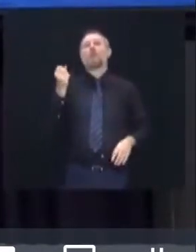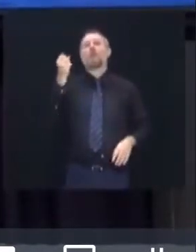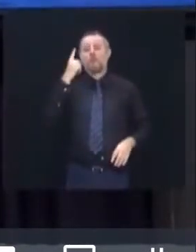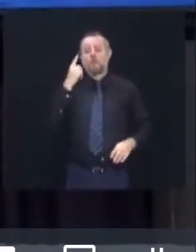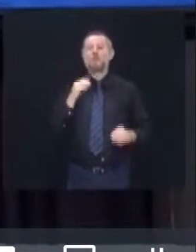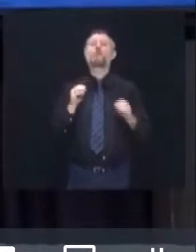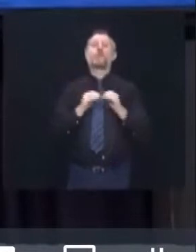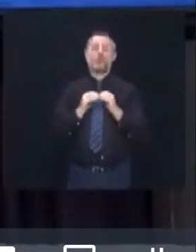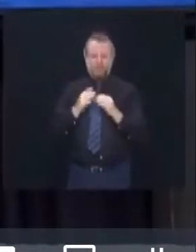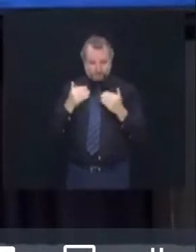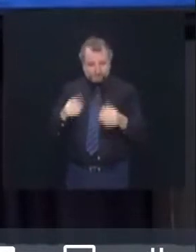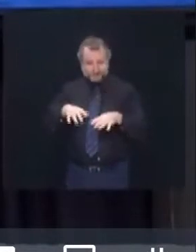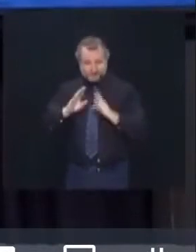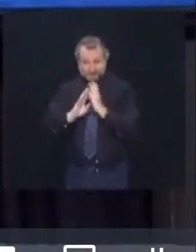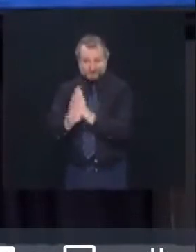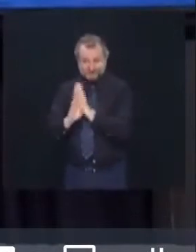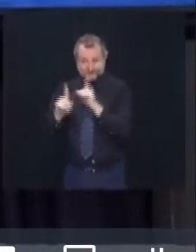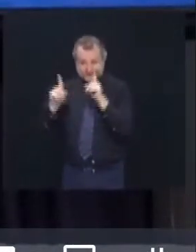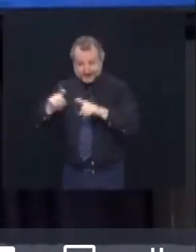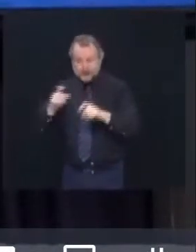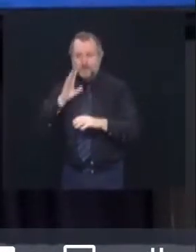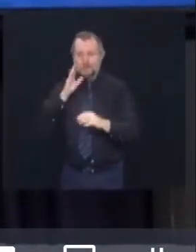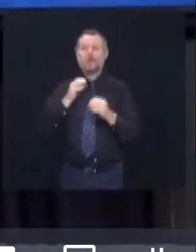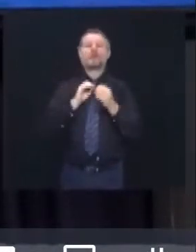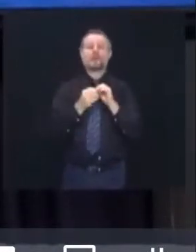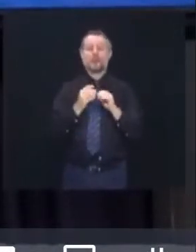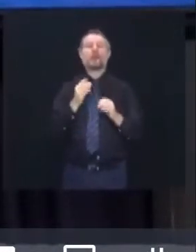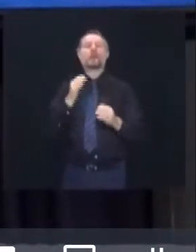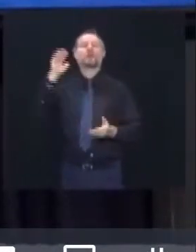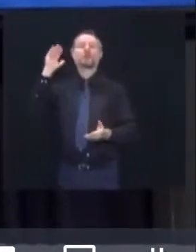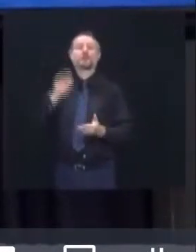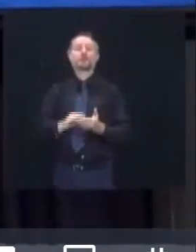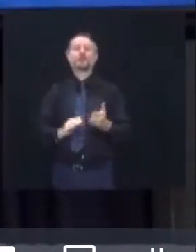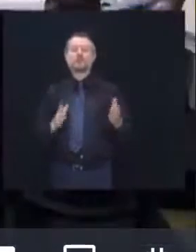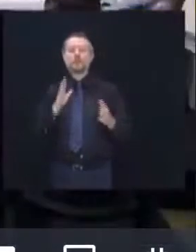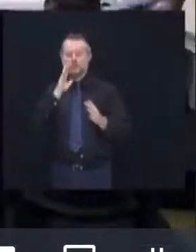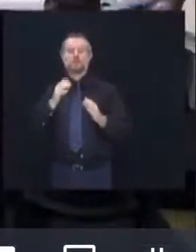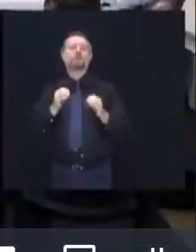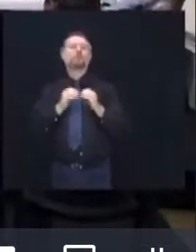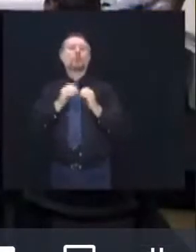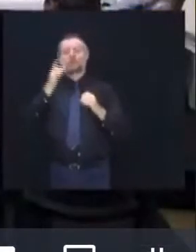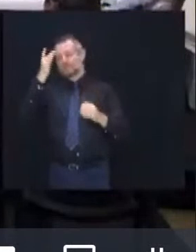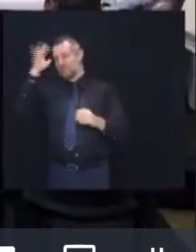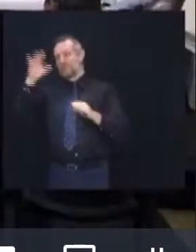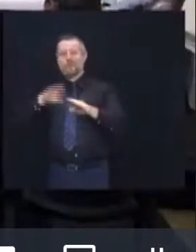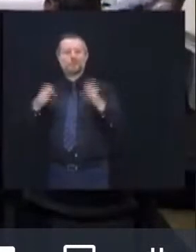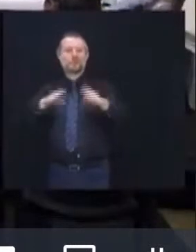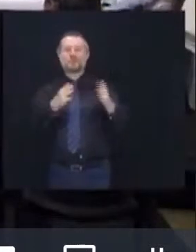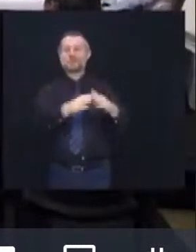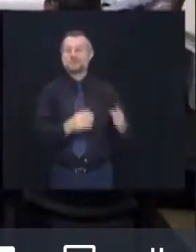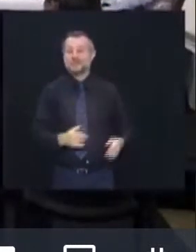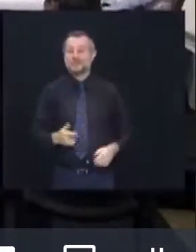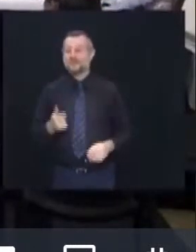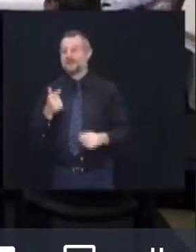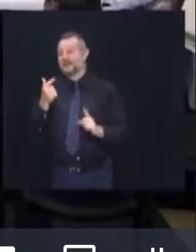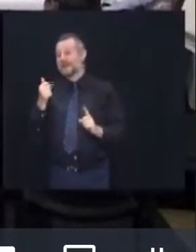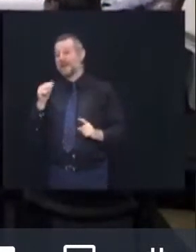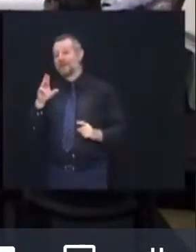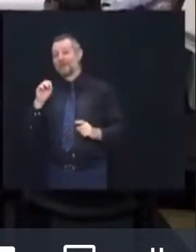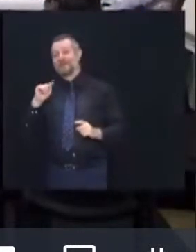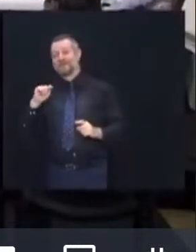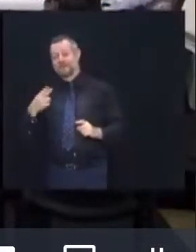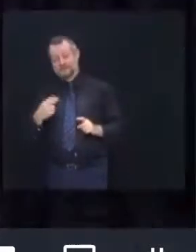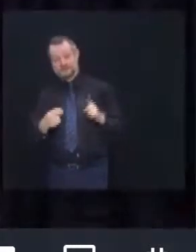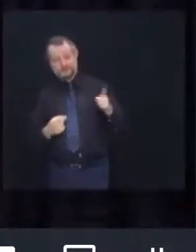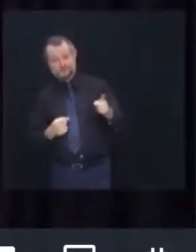knowing what it is, make sure the numbers go back down, reopen smartly. If I get one statistic to add to that. So about a month ago, if you took just the red